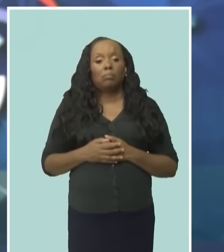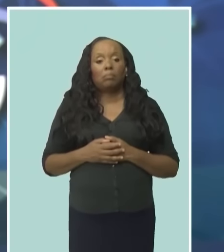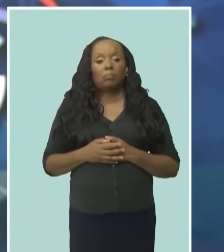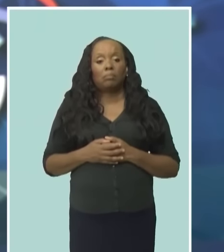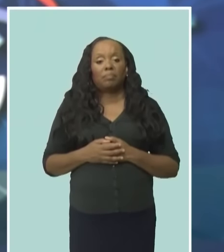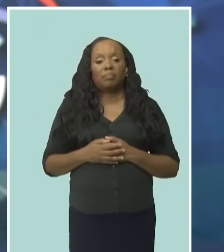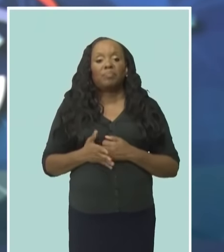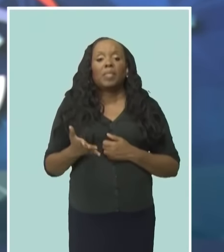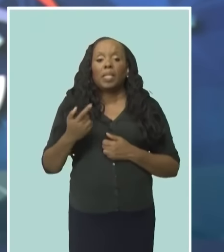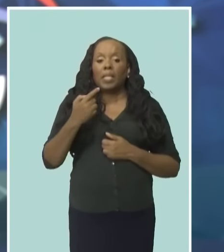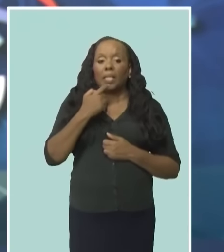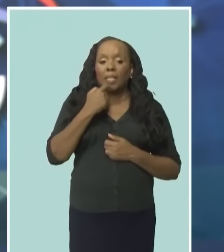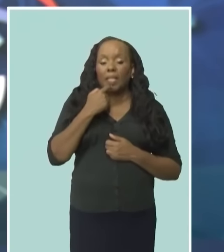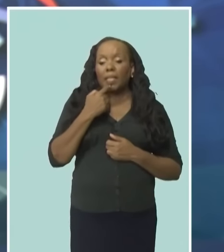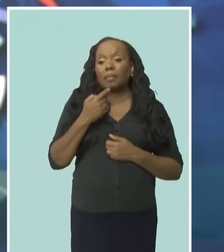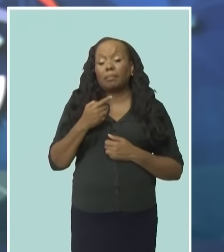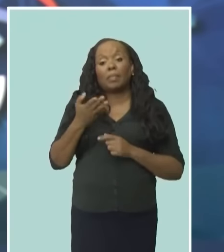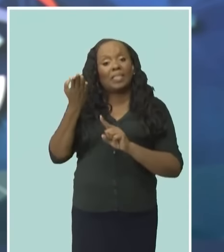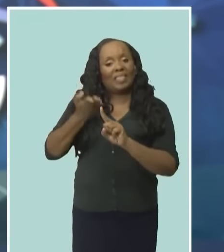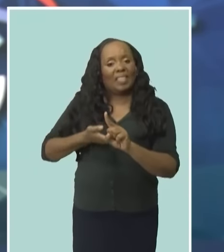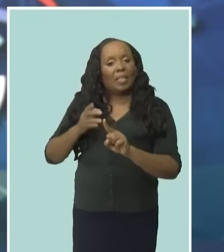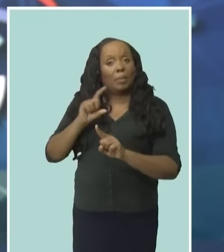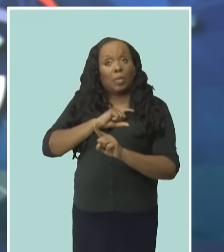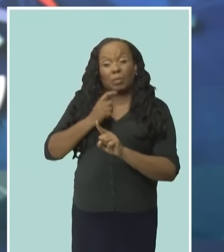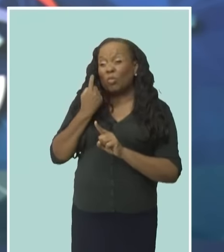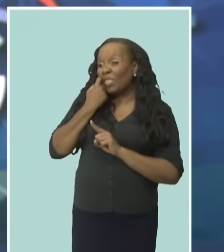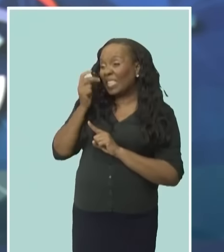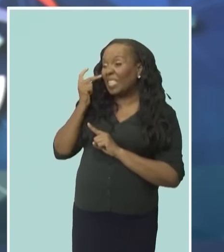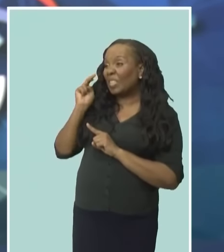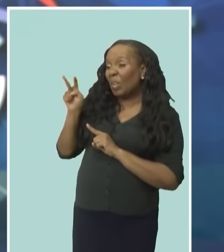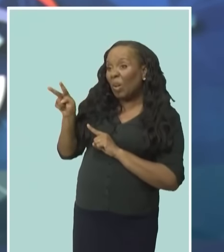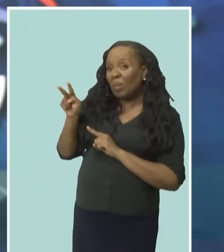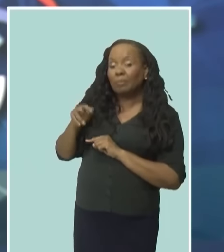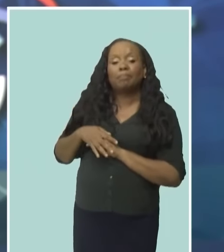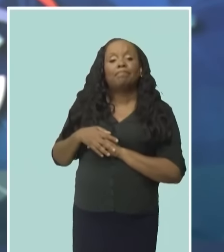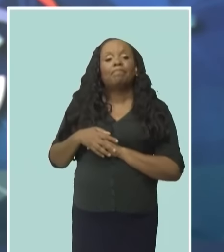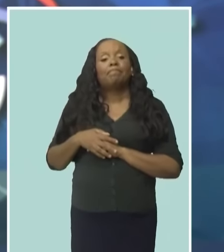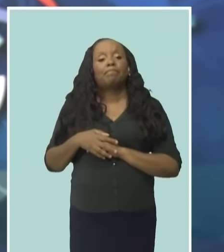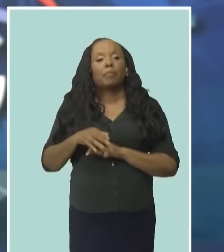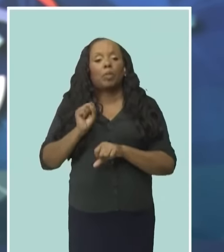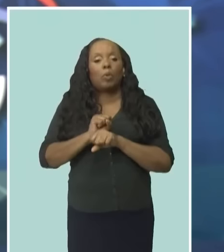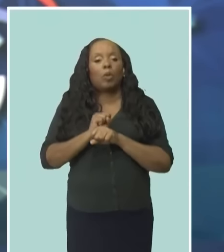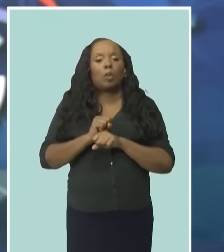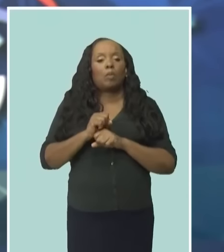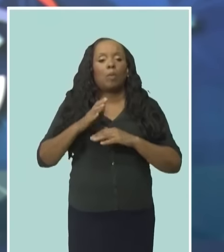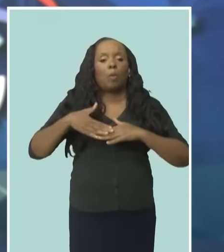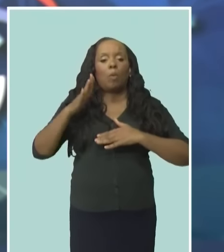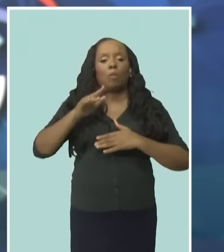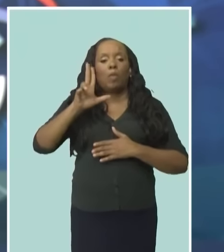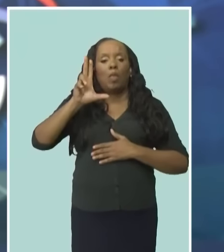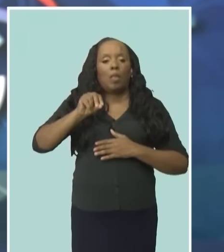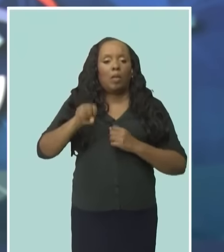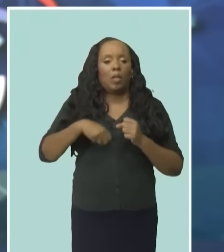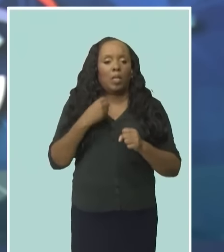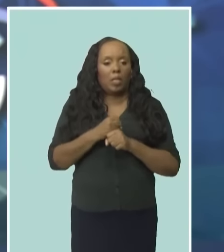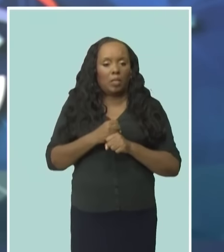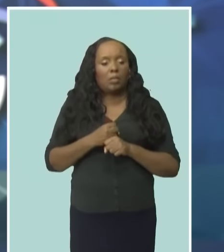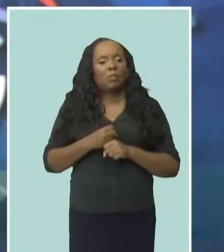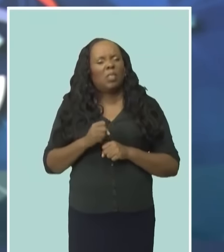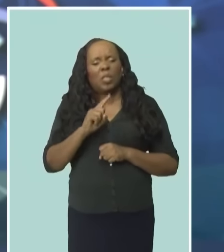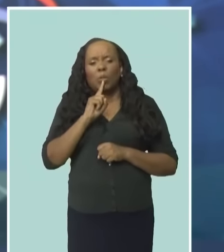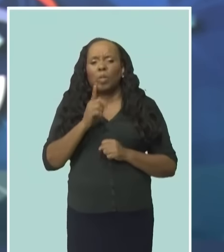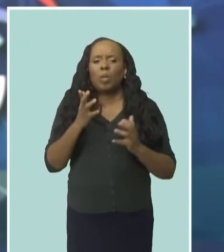Acting Inspector Brathwaite, who has been in the service for over 30 years, says there is no more rewarding job than serving your